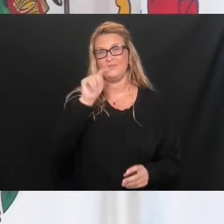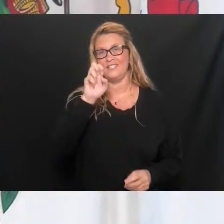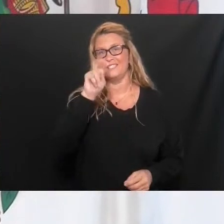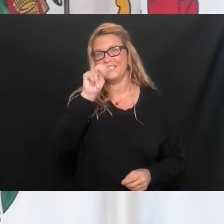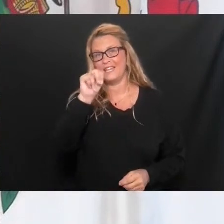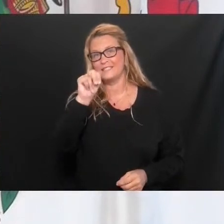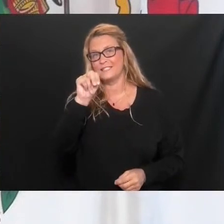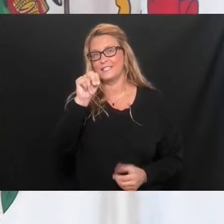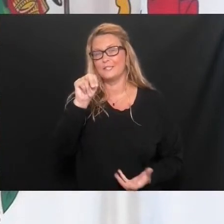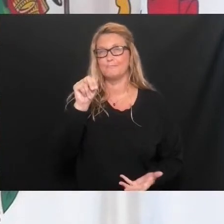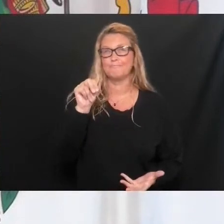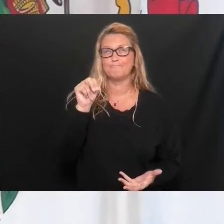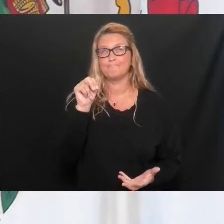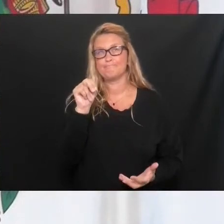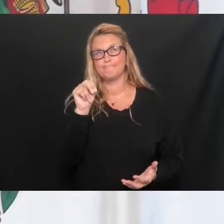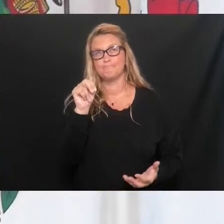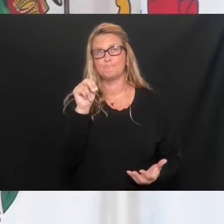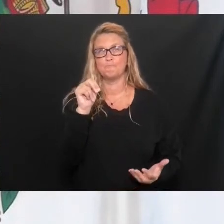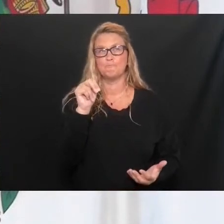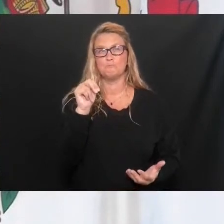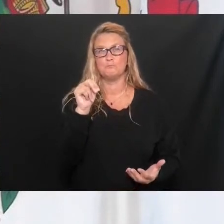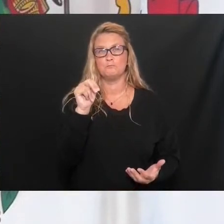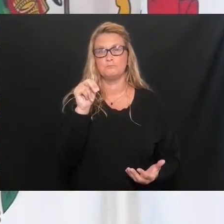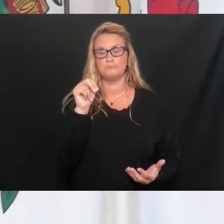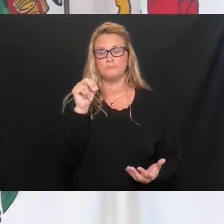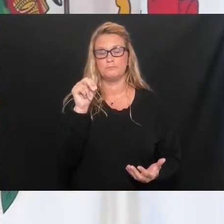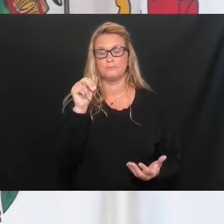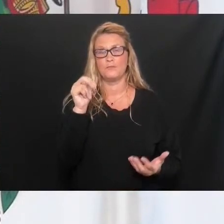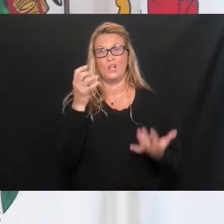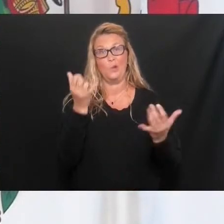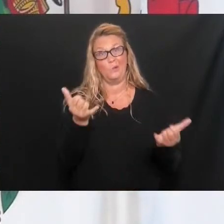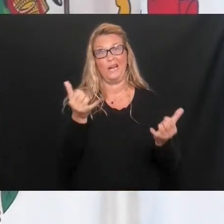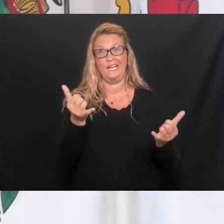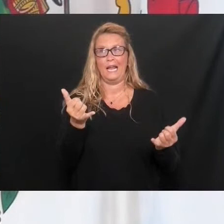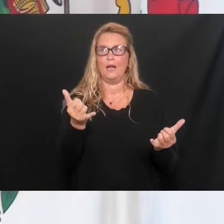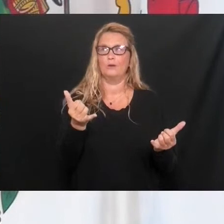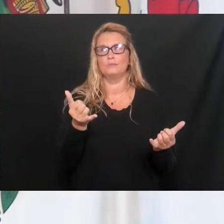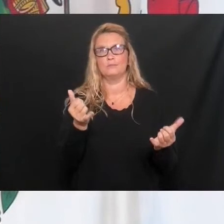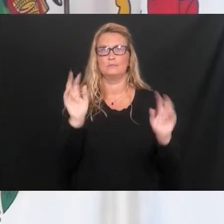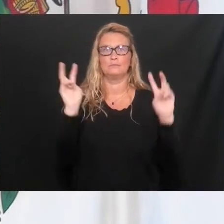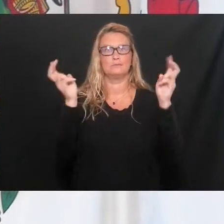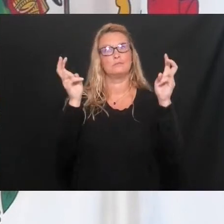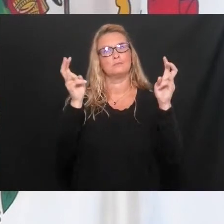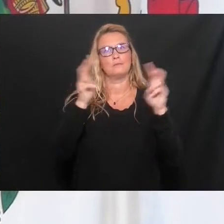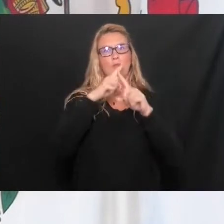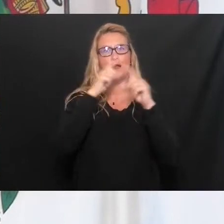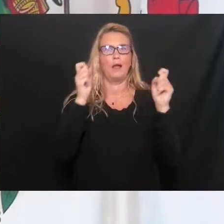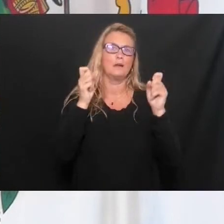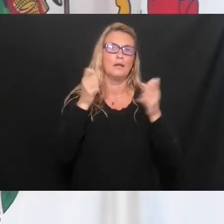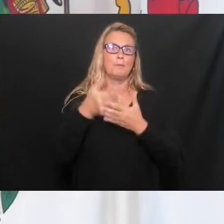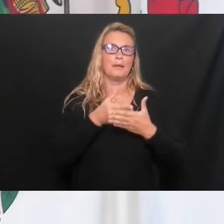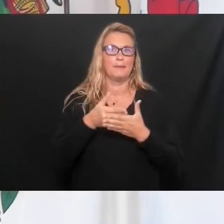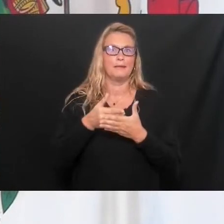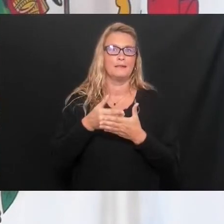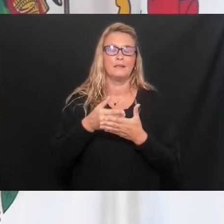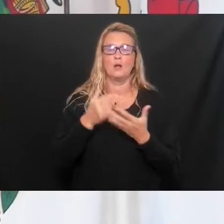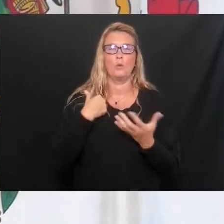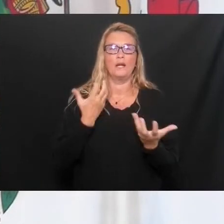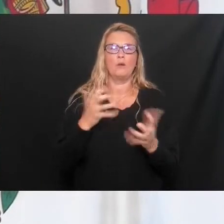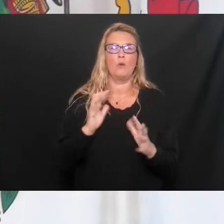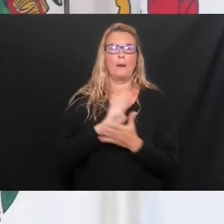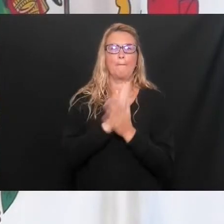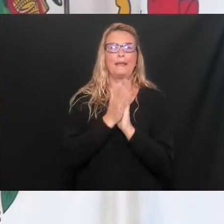Tennessee is an ugly baby right now. And we do not want to become